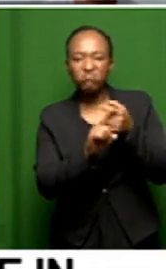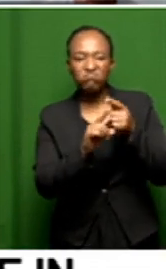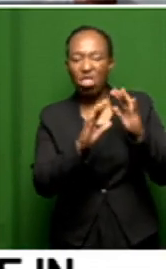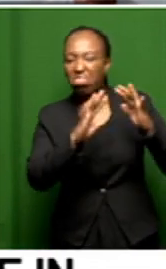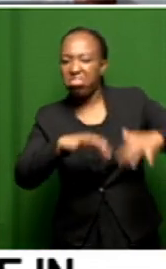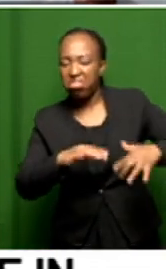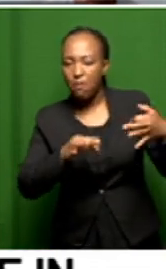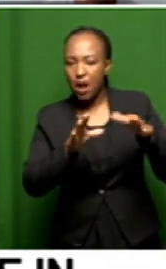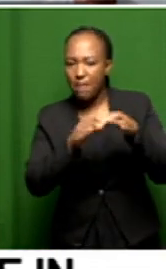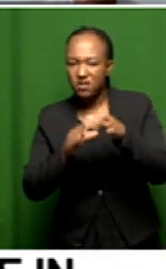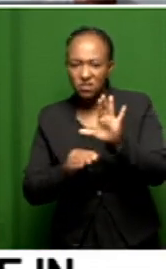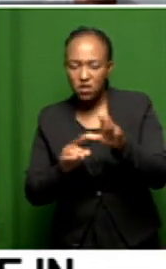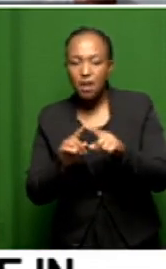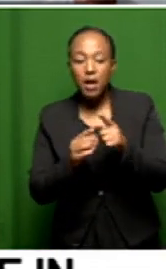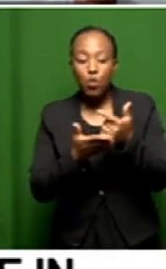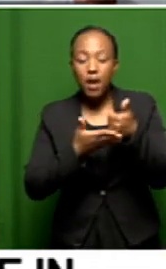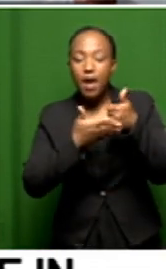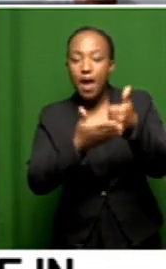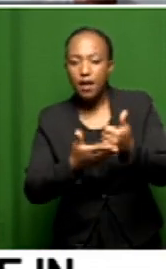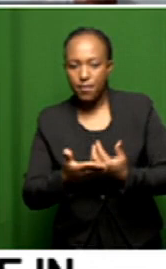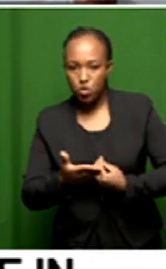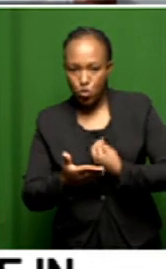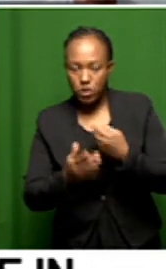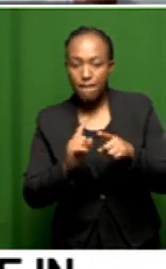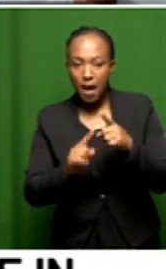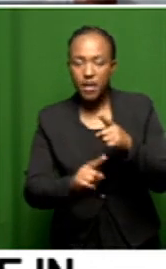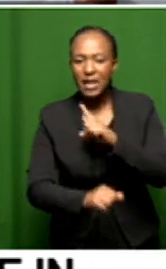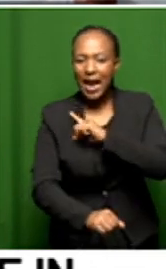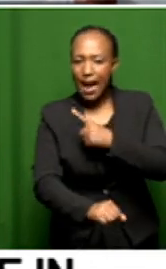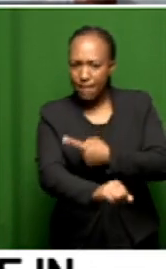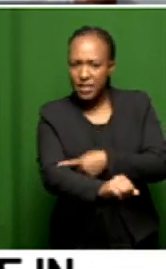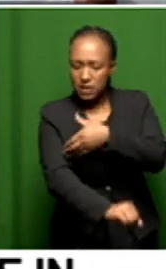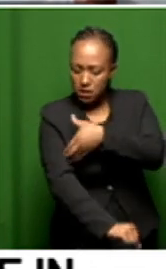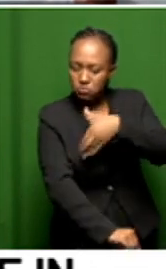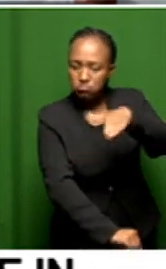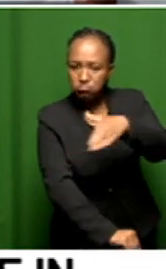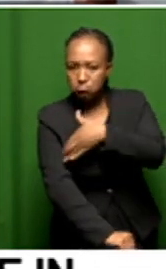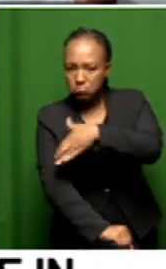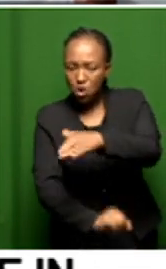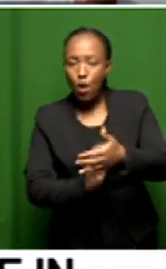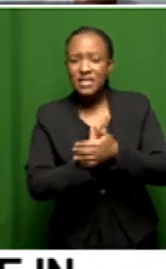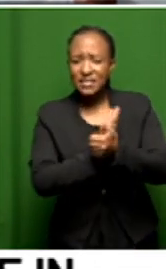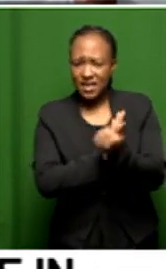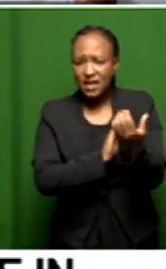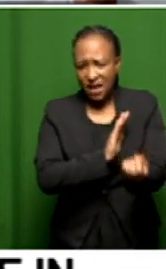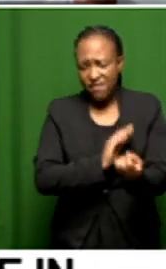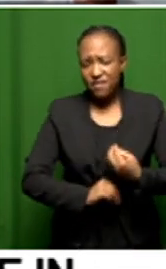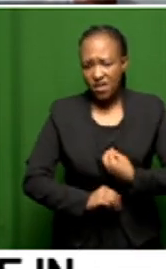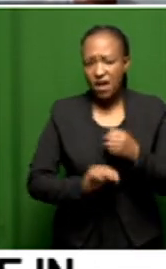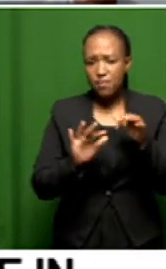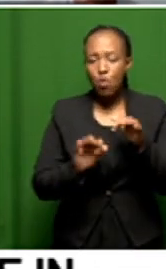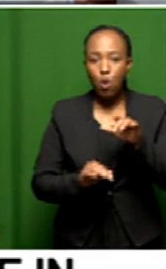And also, as I said, these are not just young people, but they are capacitated young people. They are skilled young people. They understand